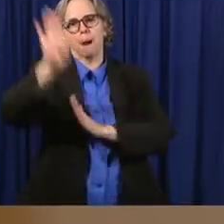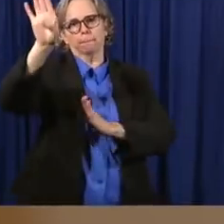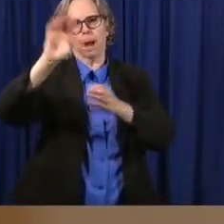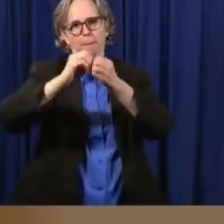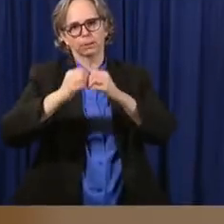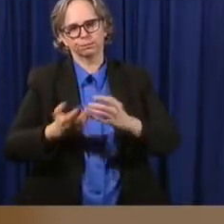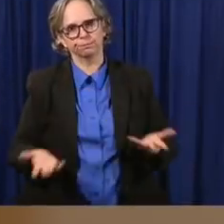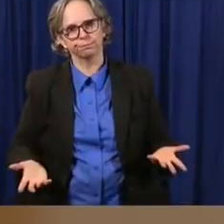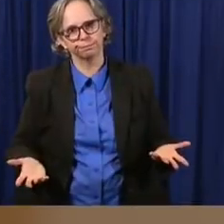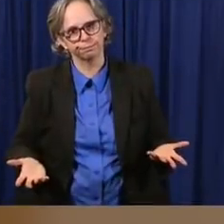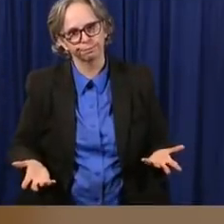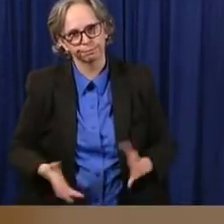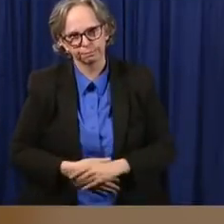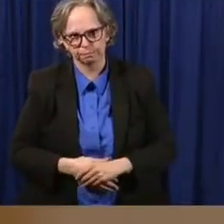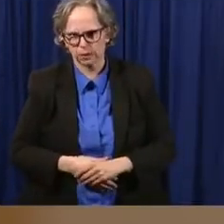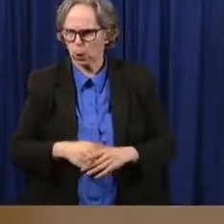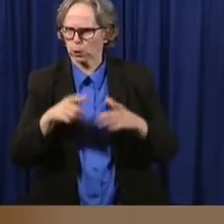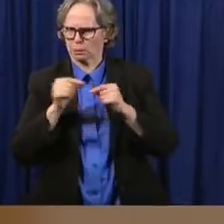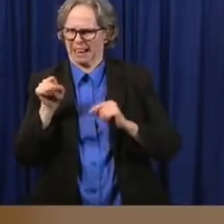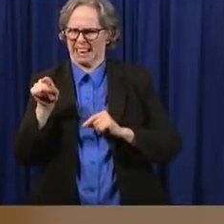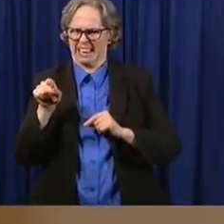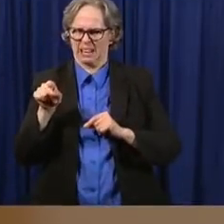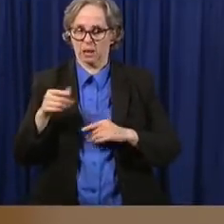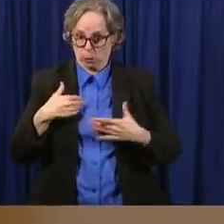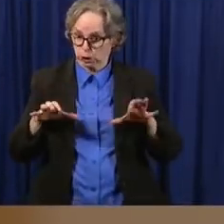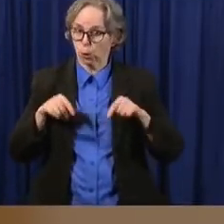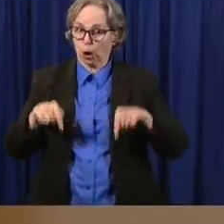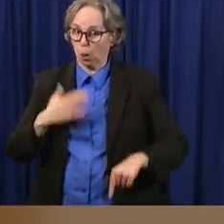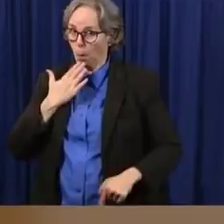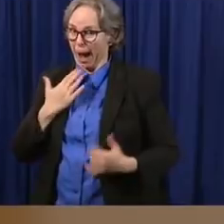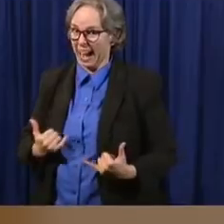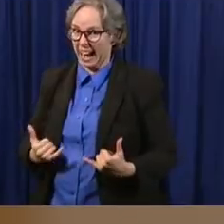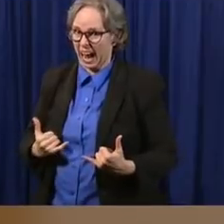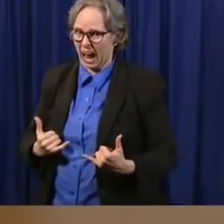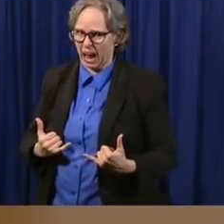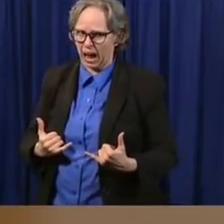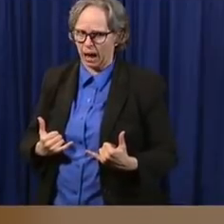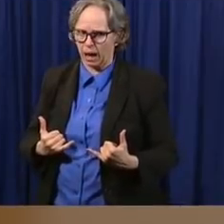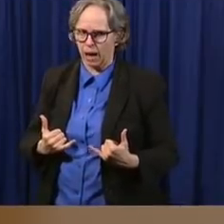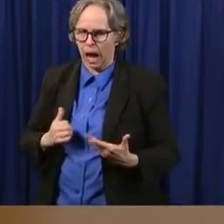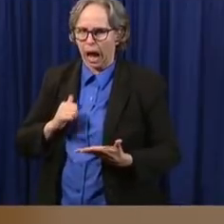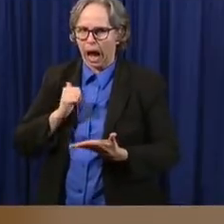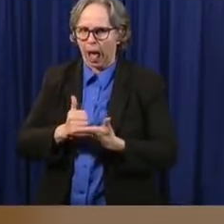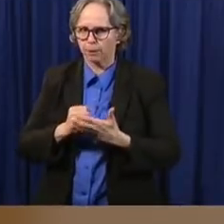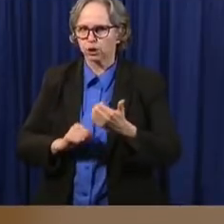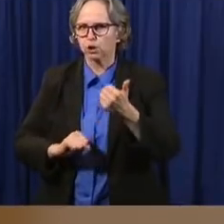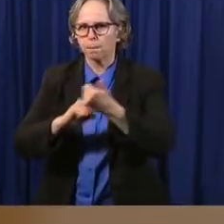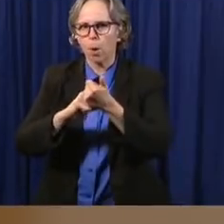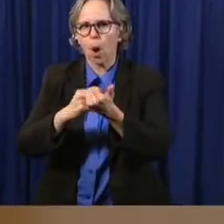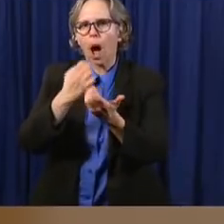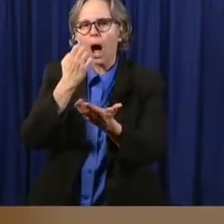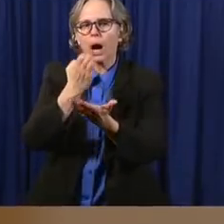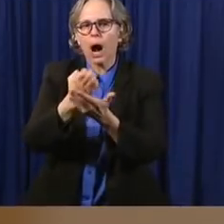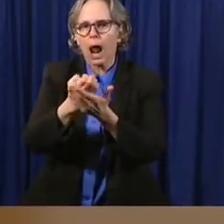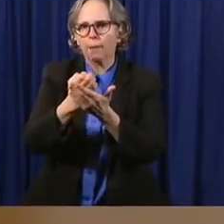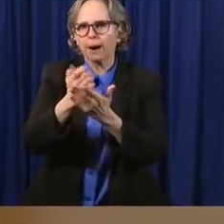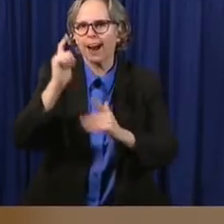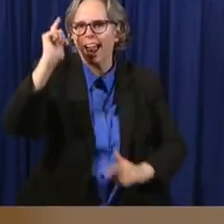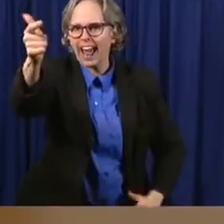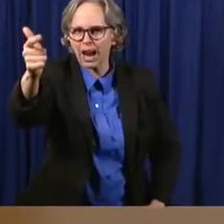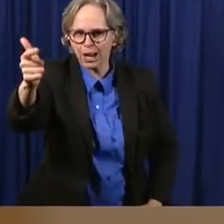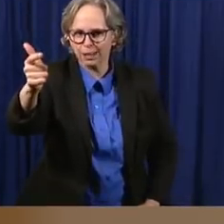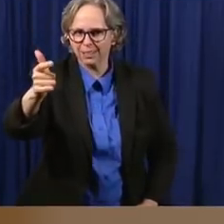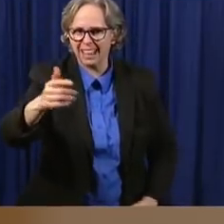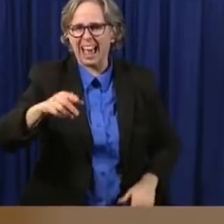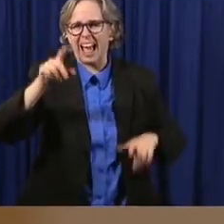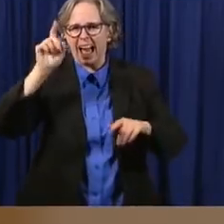in economics and the most in saving lives. So we just have to do this part well, Ohio. Thank you. Yes.